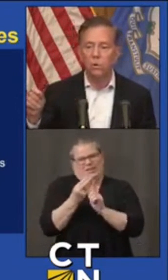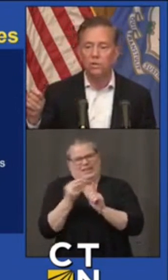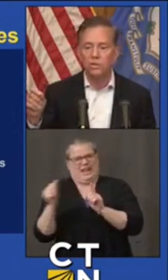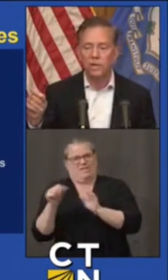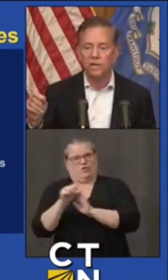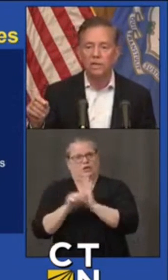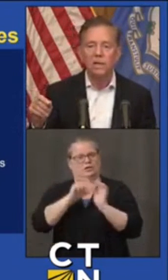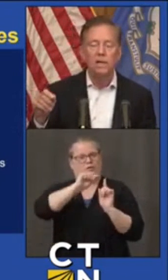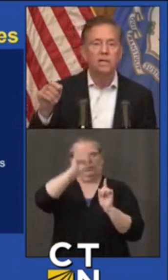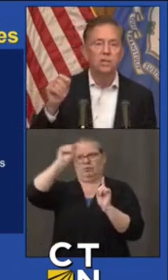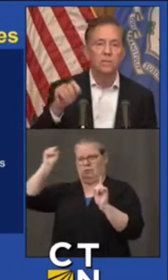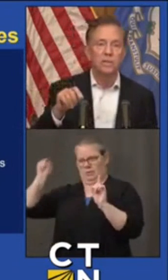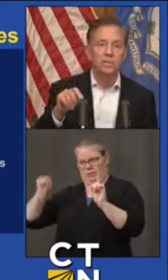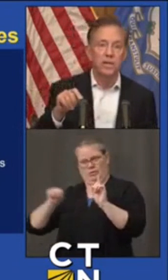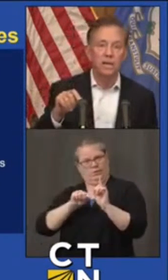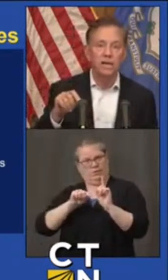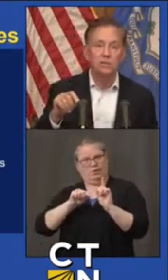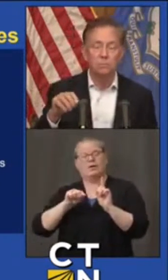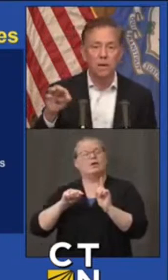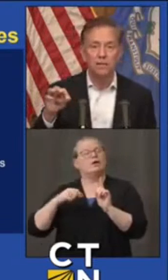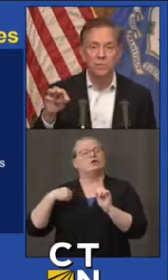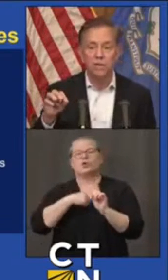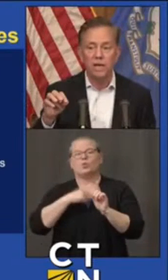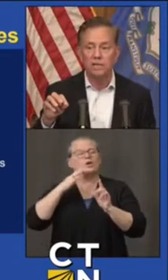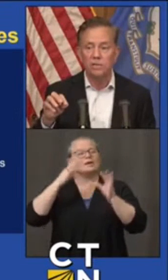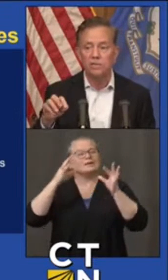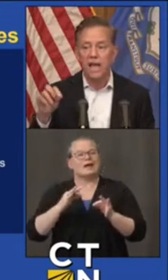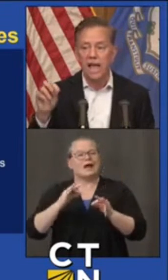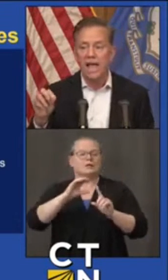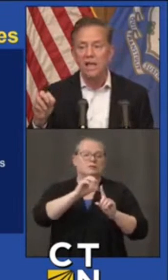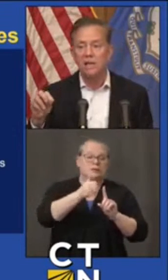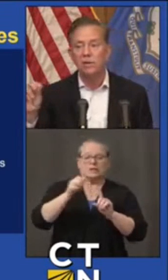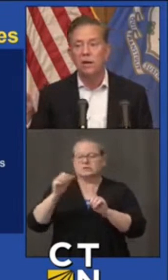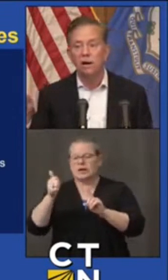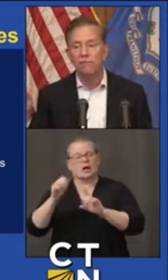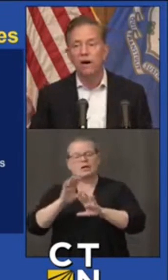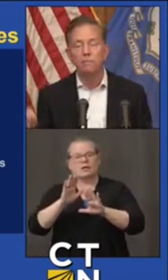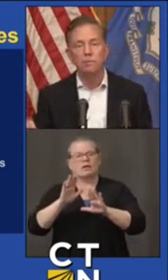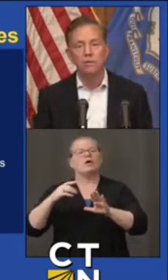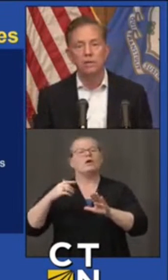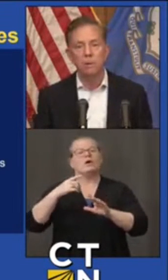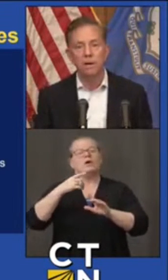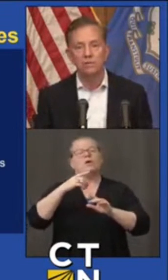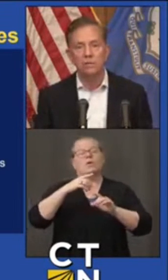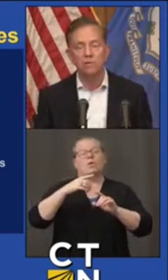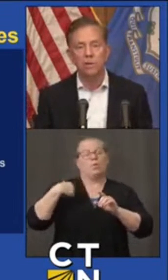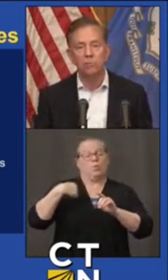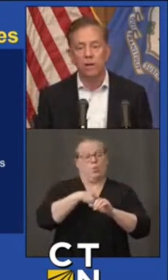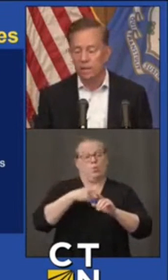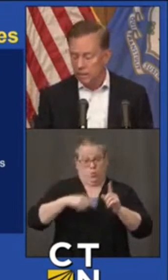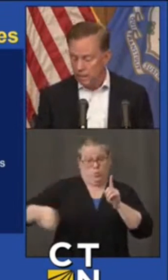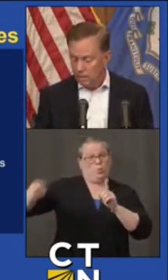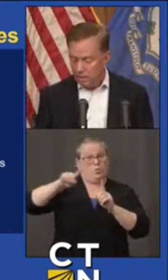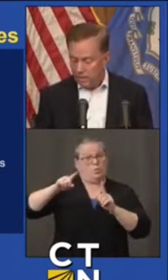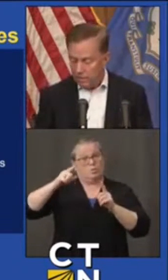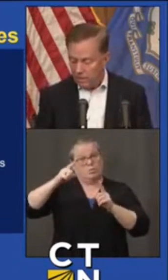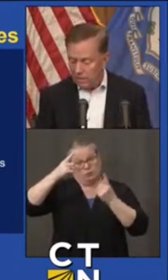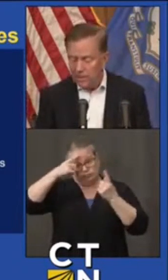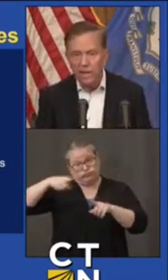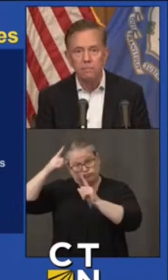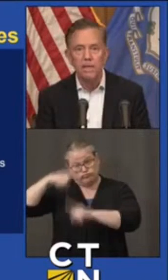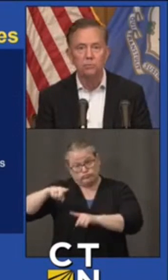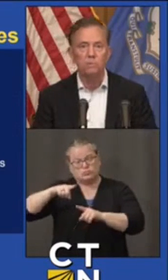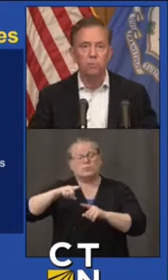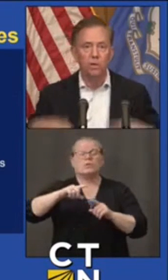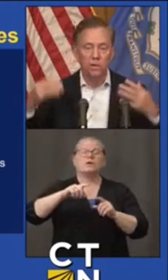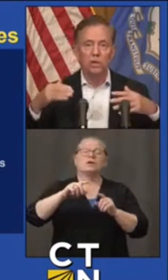or 10, it's going to be 10 positive cases and a 5% positivity rate. I think that